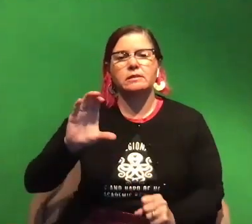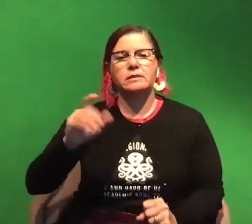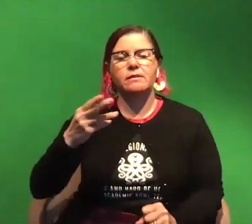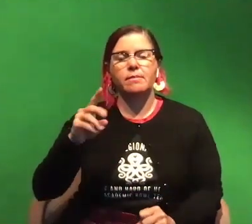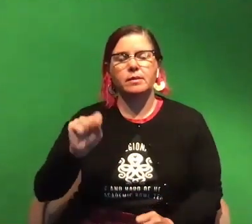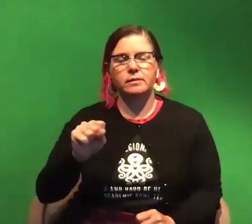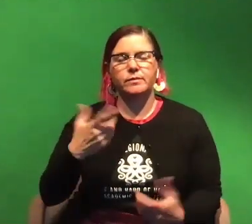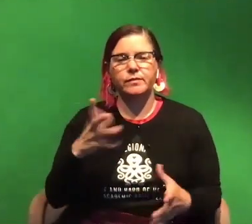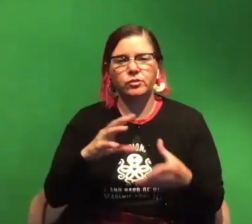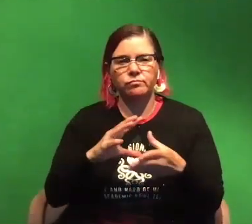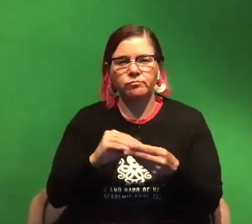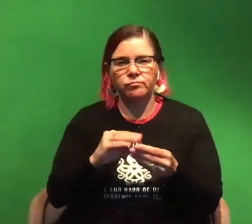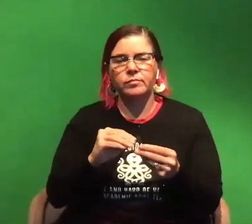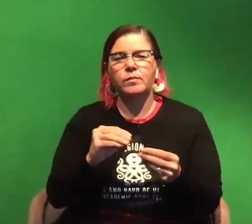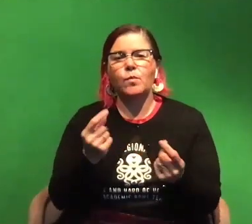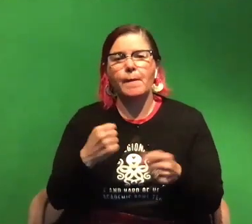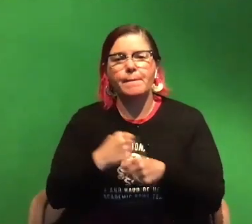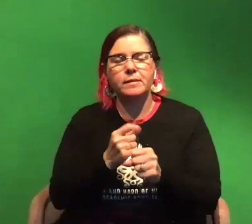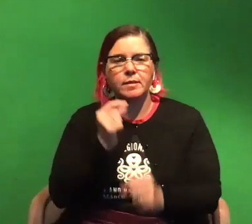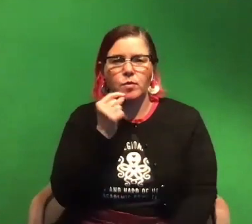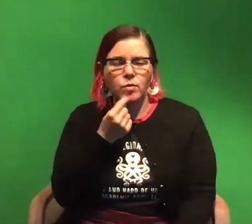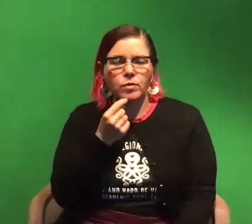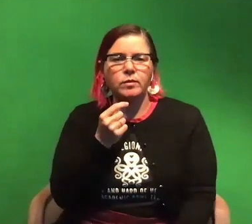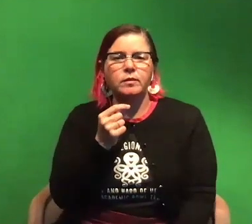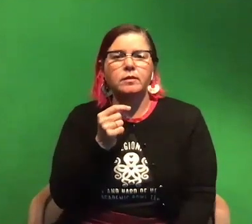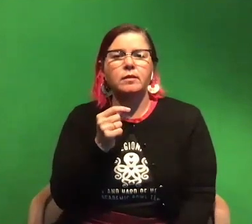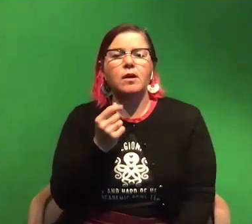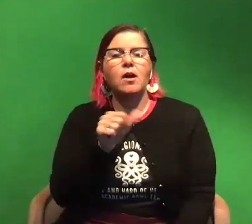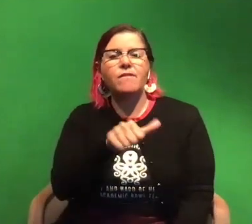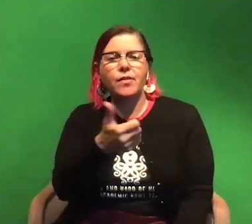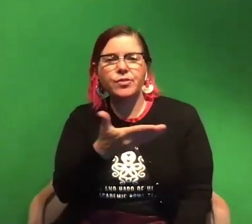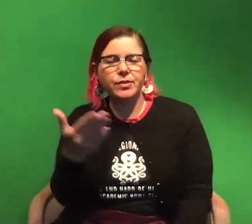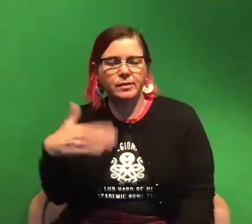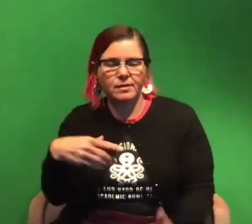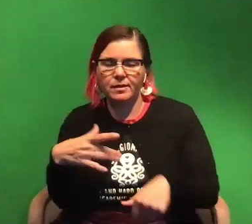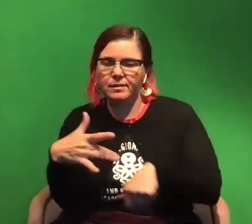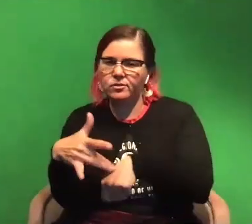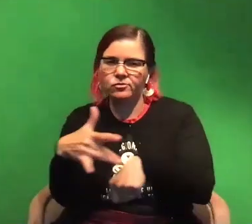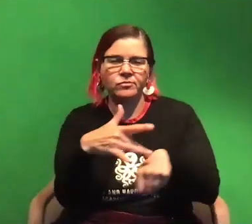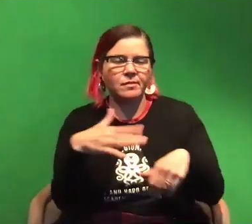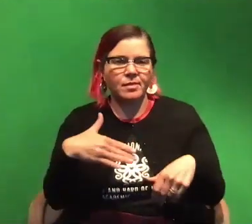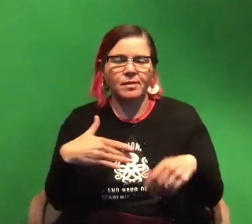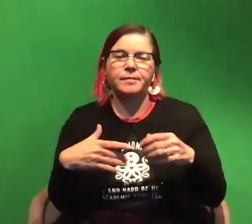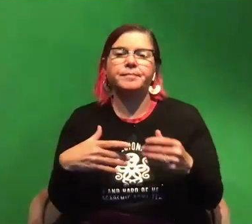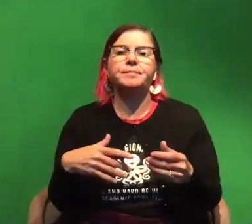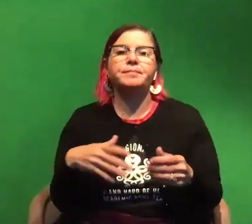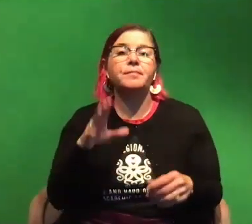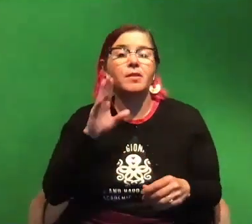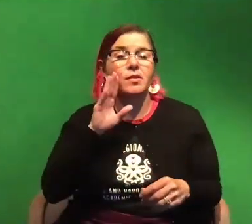about you know, what makes them so cool, but I just, there's a lot of other things that we didn't touch on. So we know that they're